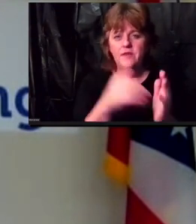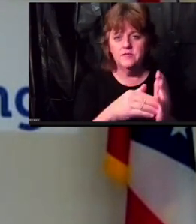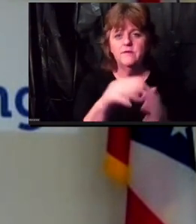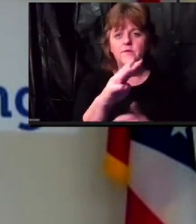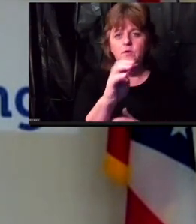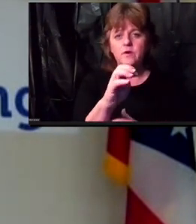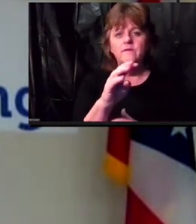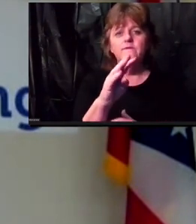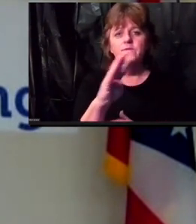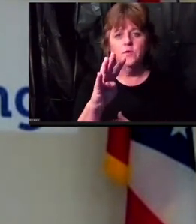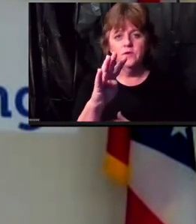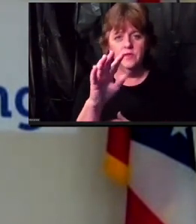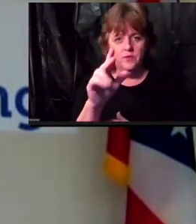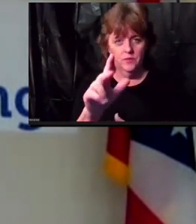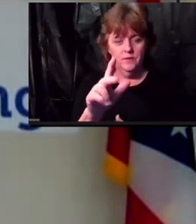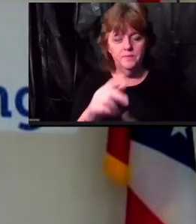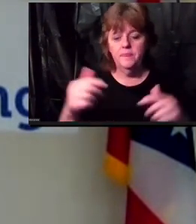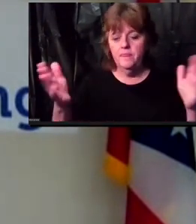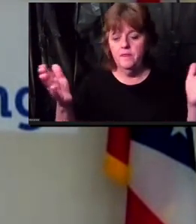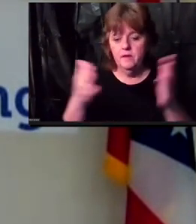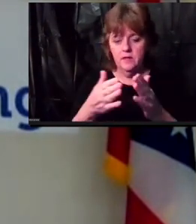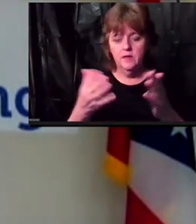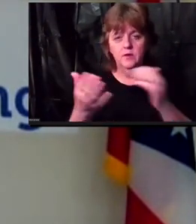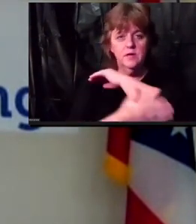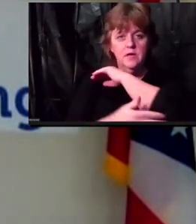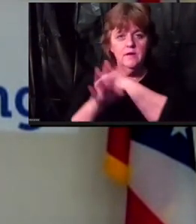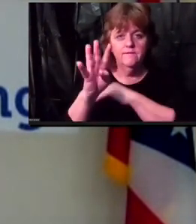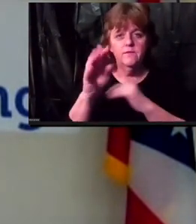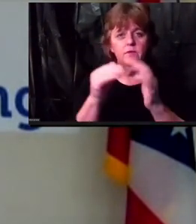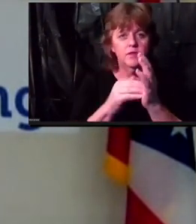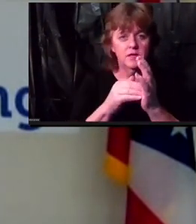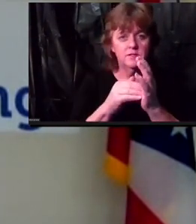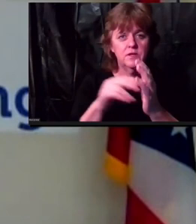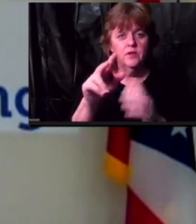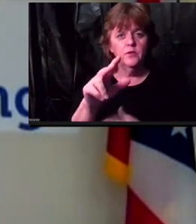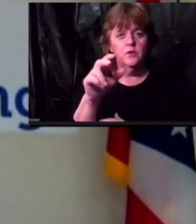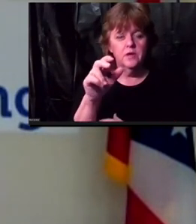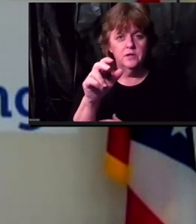312,443 cases. Here in the county, we're at